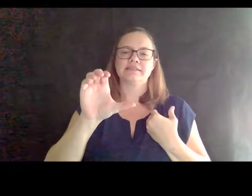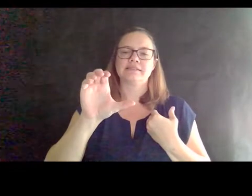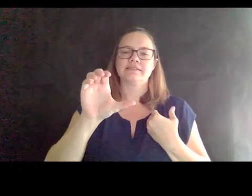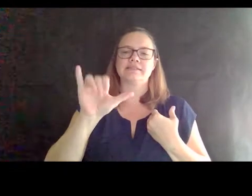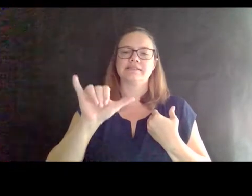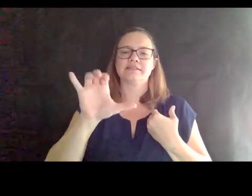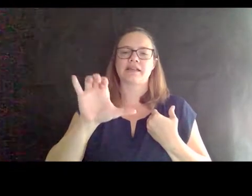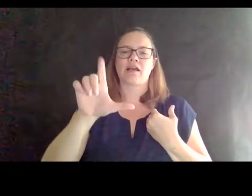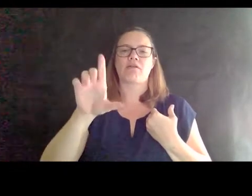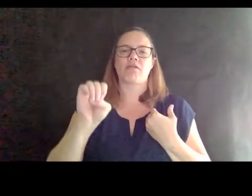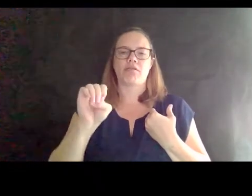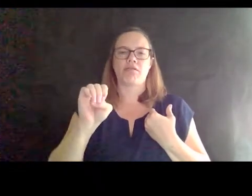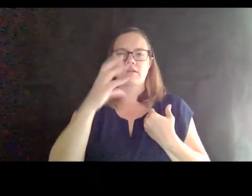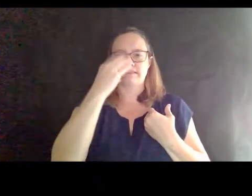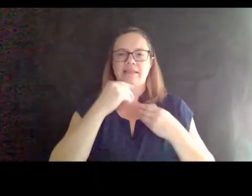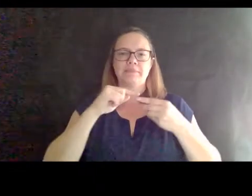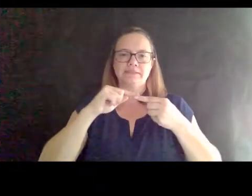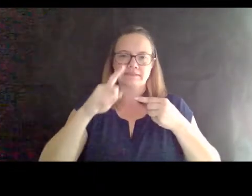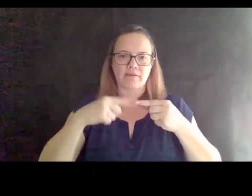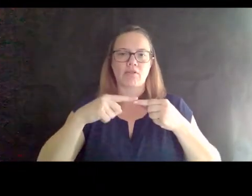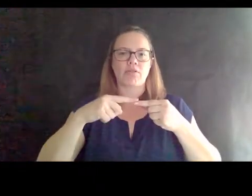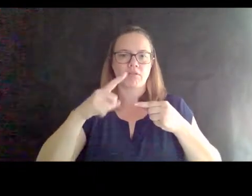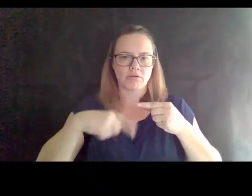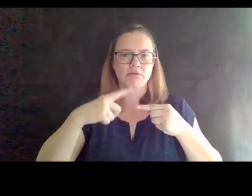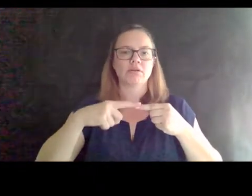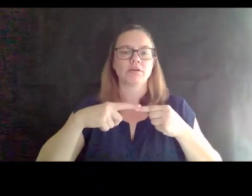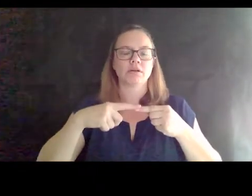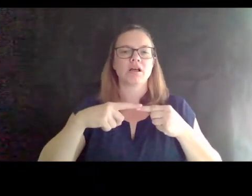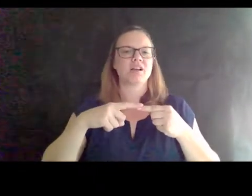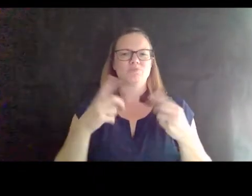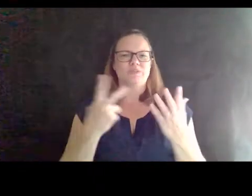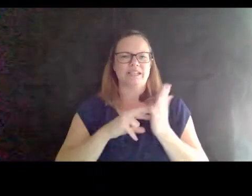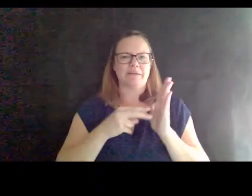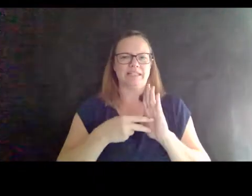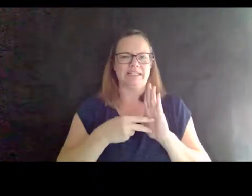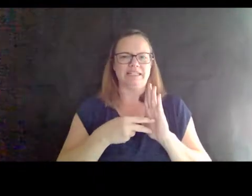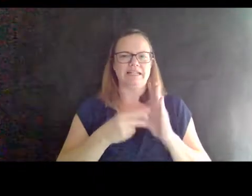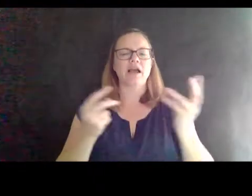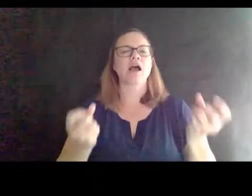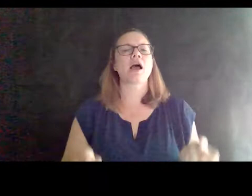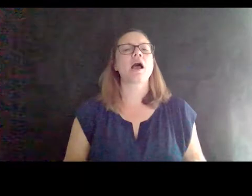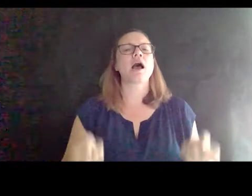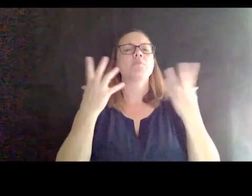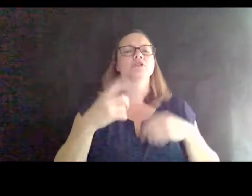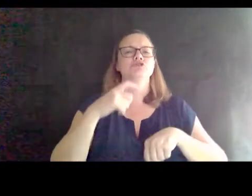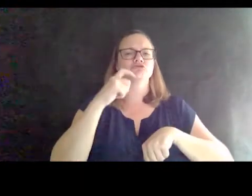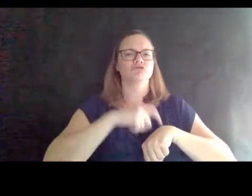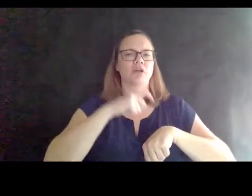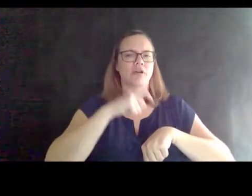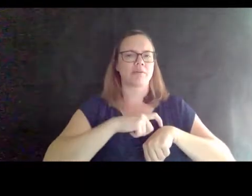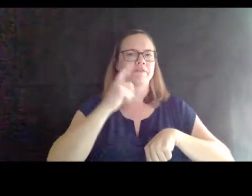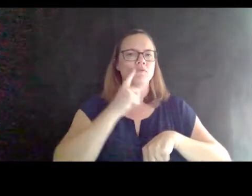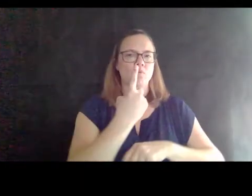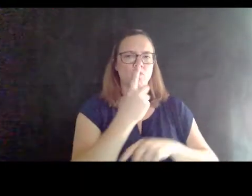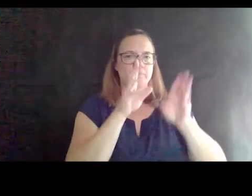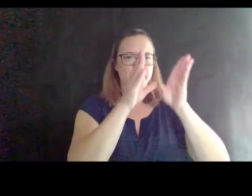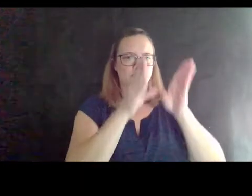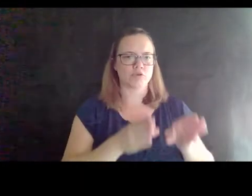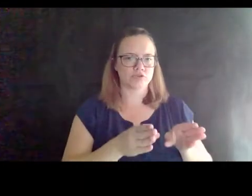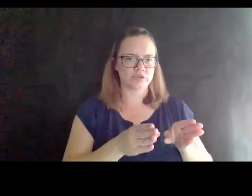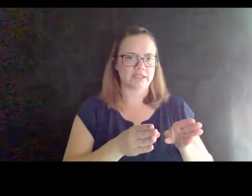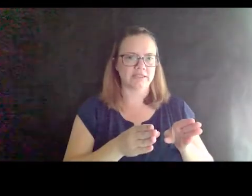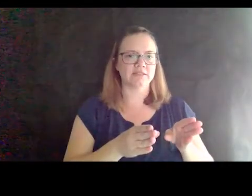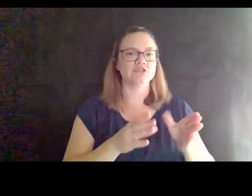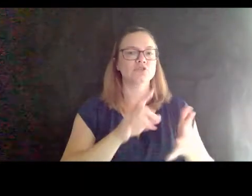So what are sleep cycles? Sleep cycle refers to the period of time it takes for an individual to progress